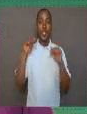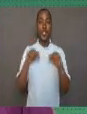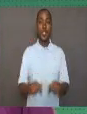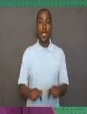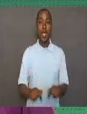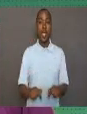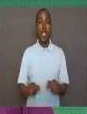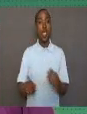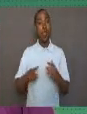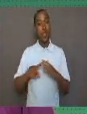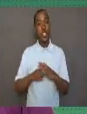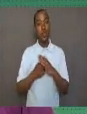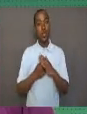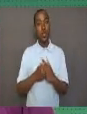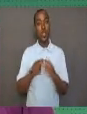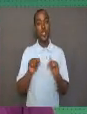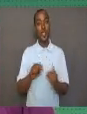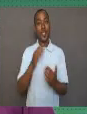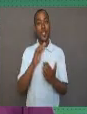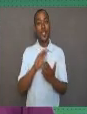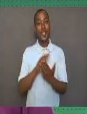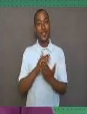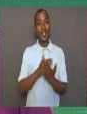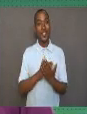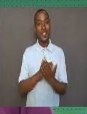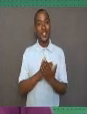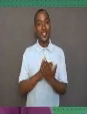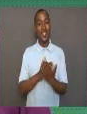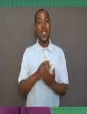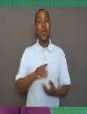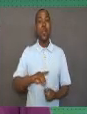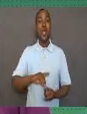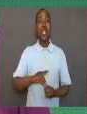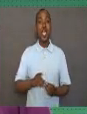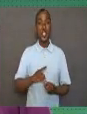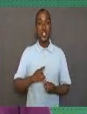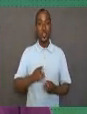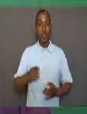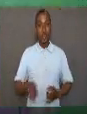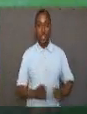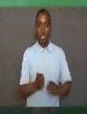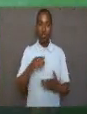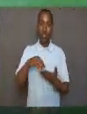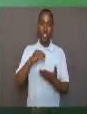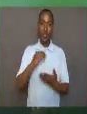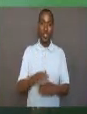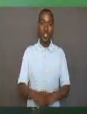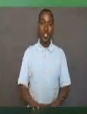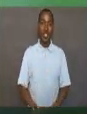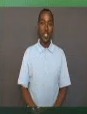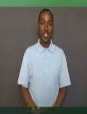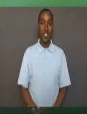Today, we will begin our studies on the digestive system. We